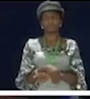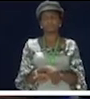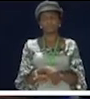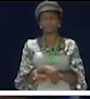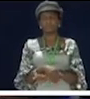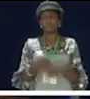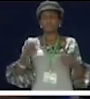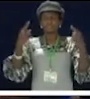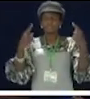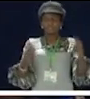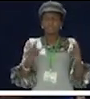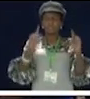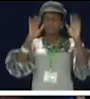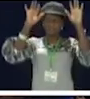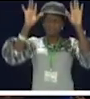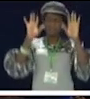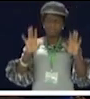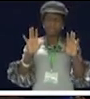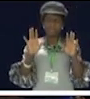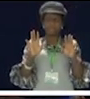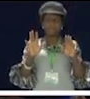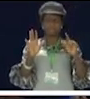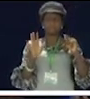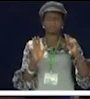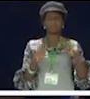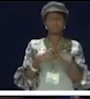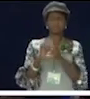sudden miracles.